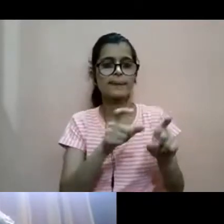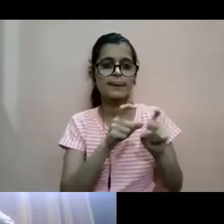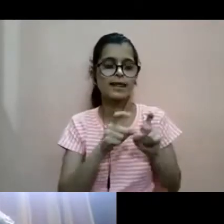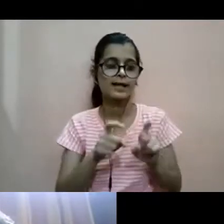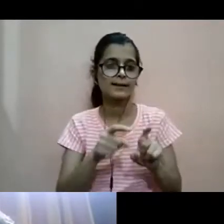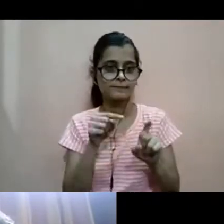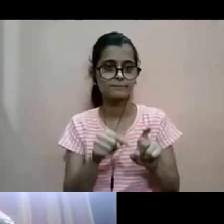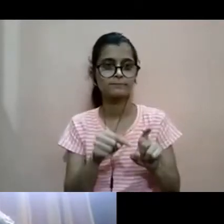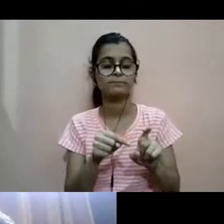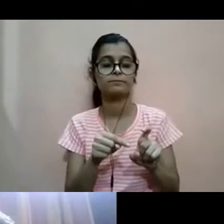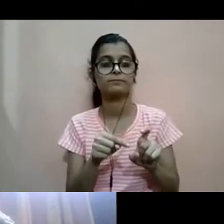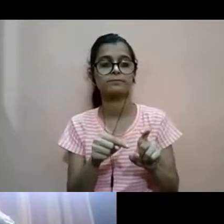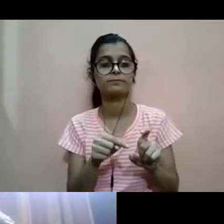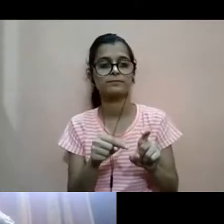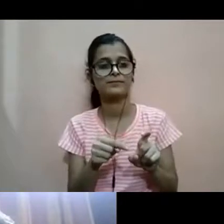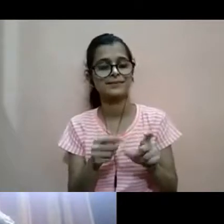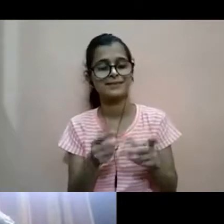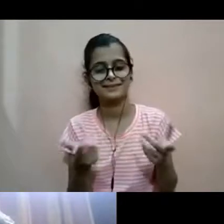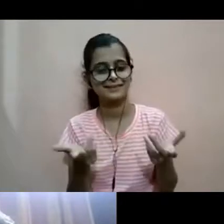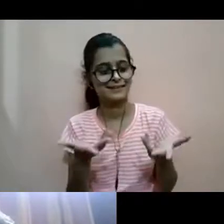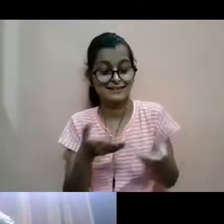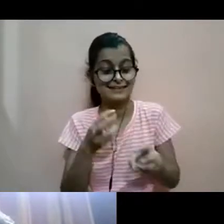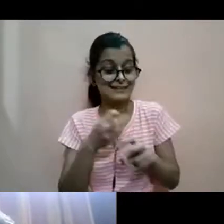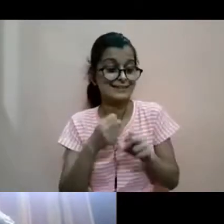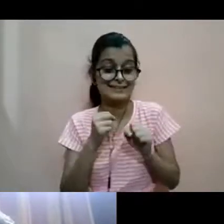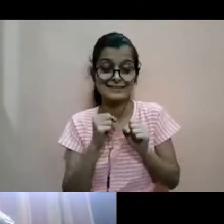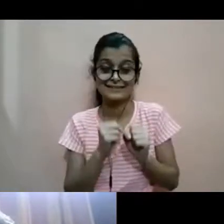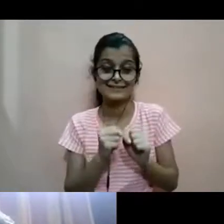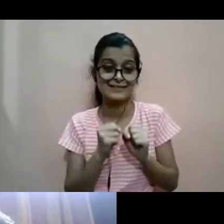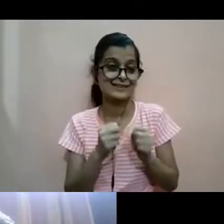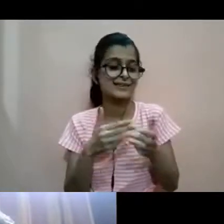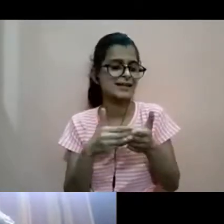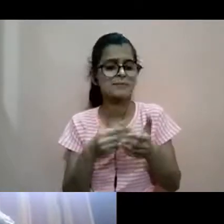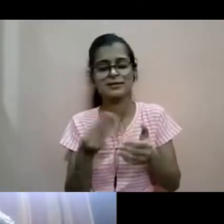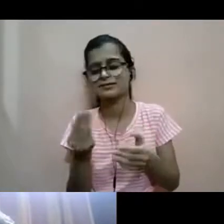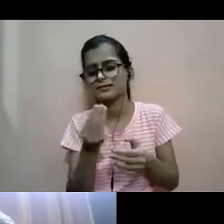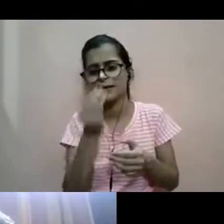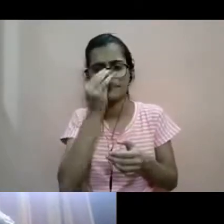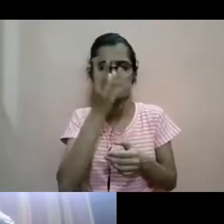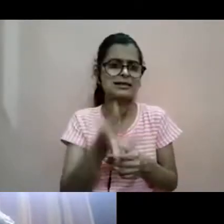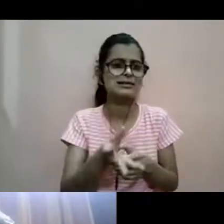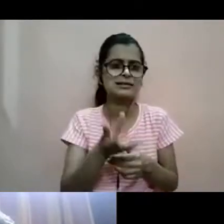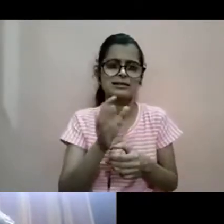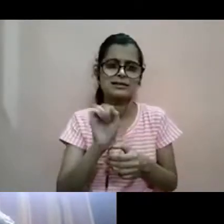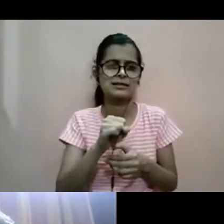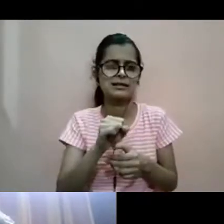And that's often very difficult. For some, it's very easy. And for other people,